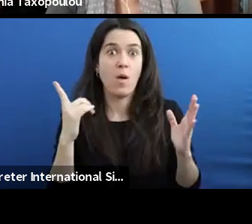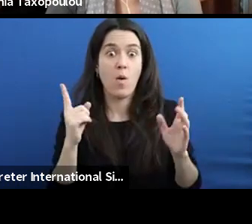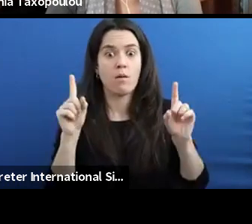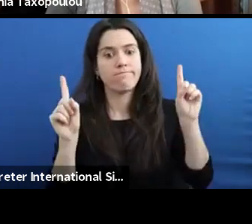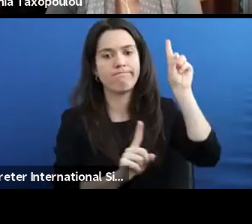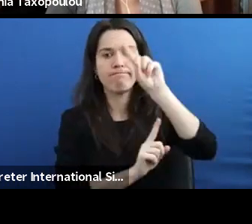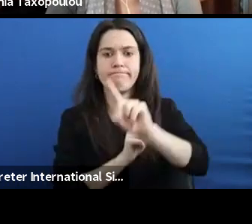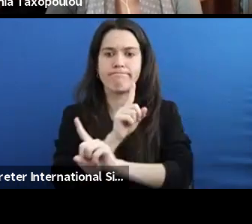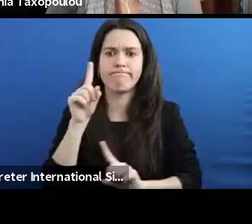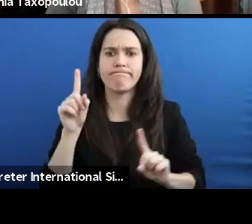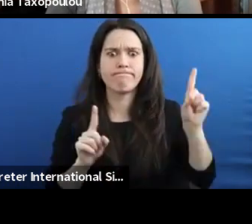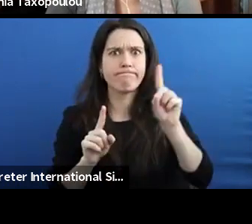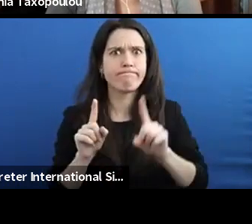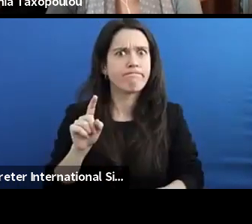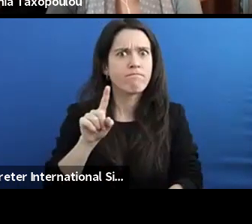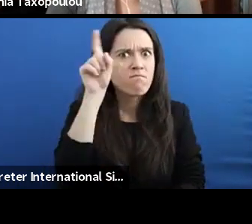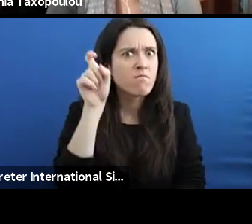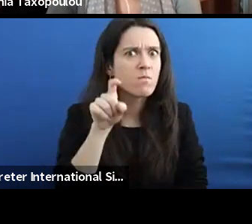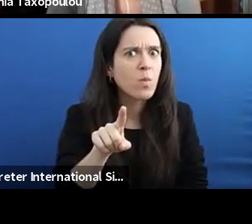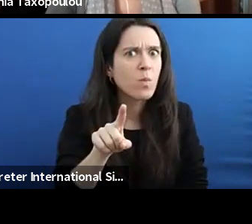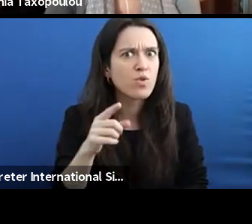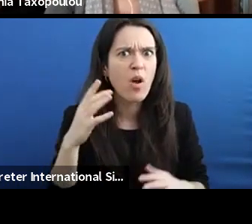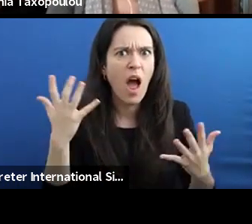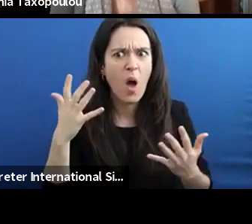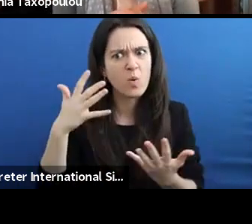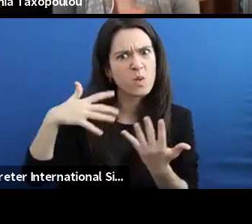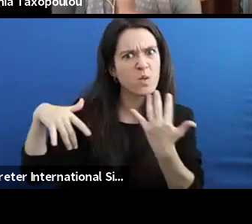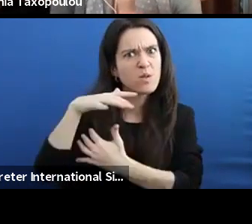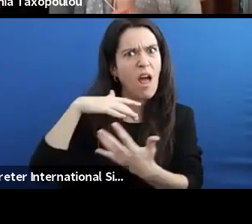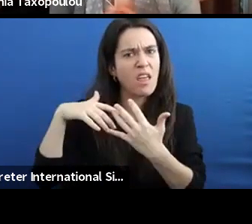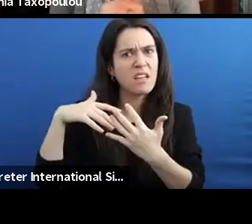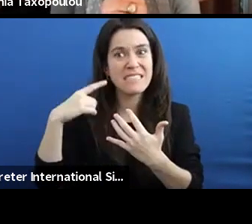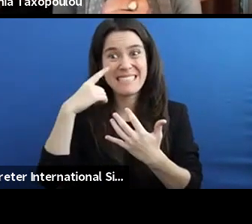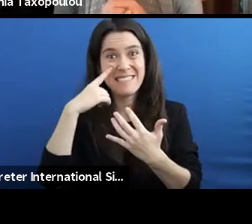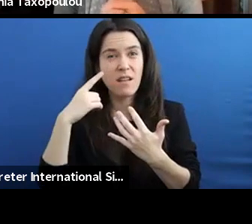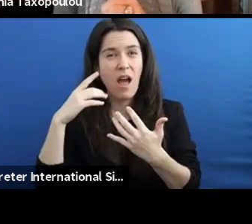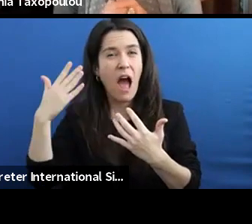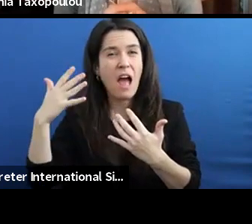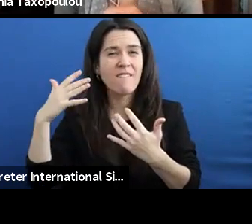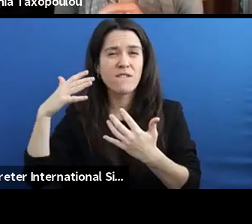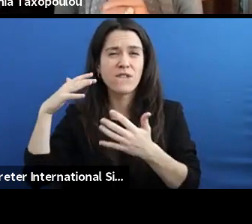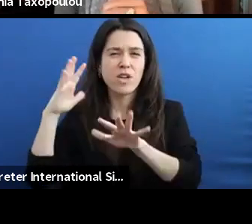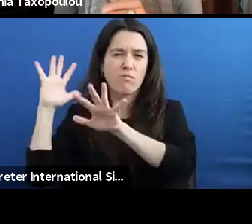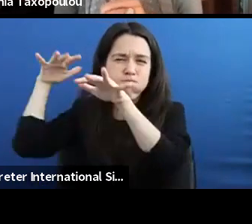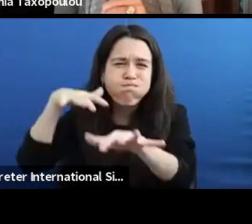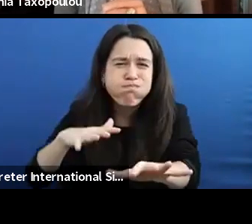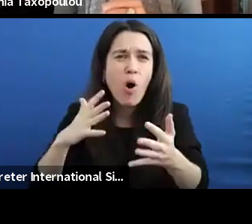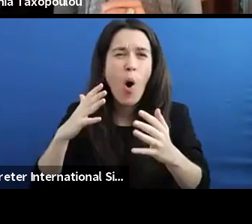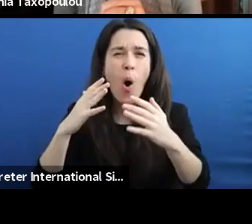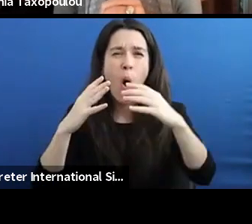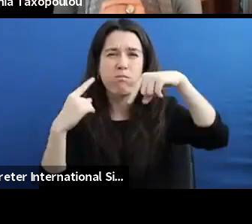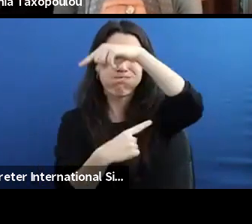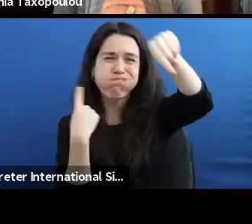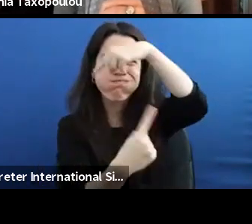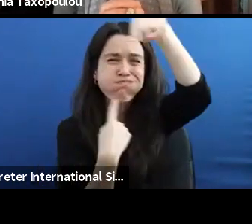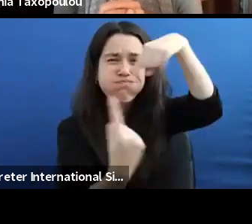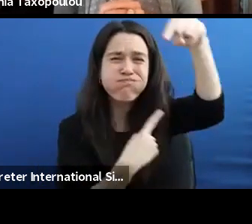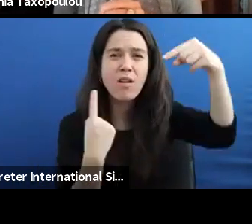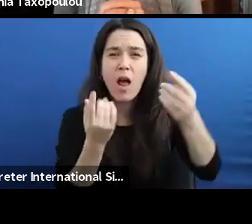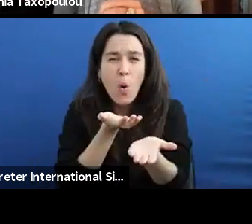the question of how a society can redefine itself after a catastrophe. It was created after the Typhoon Haiyan, which